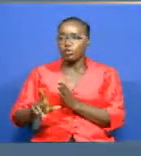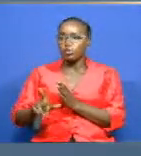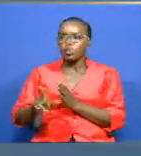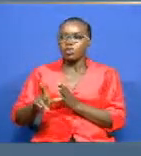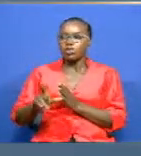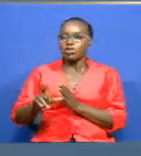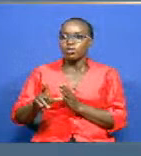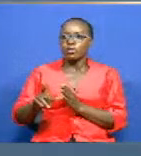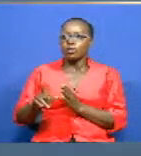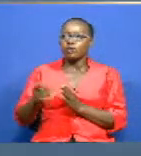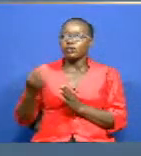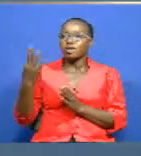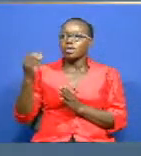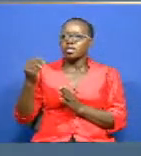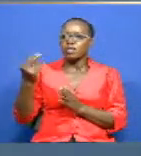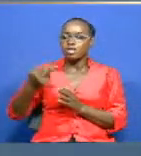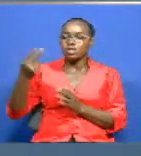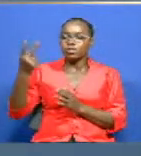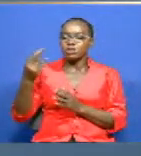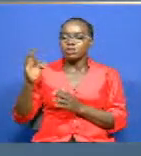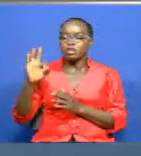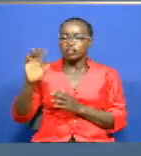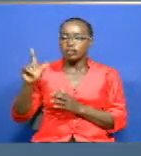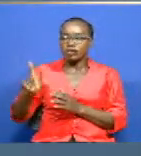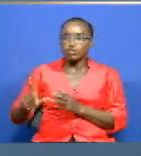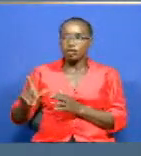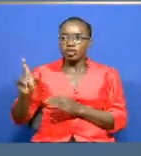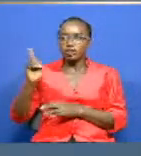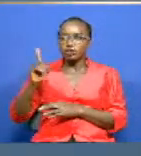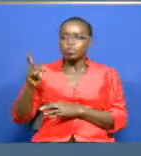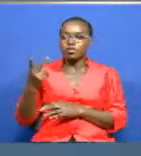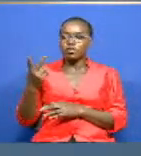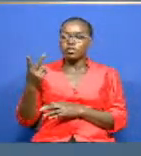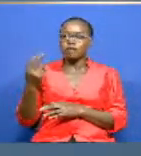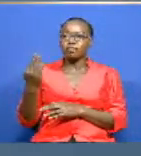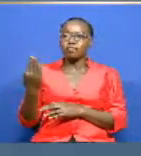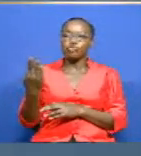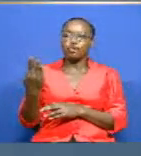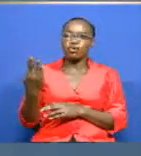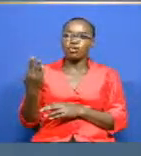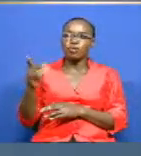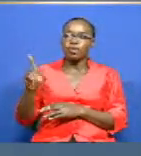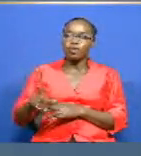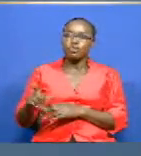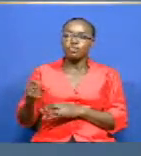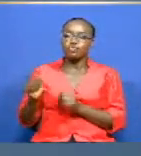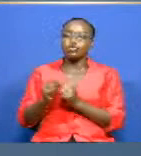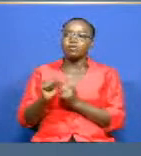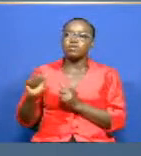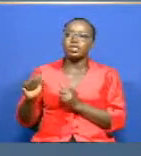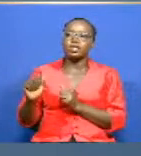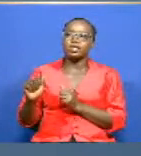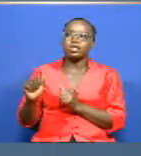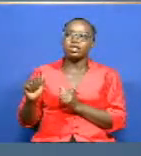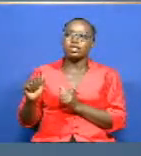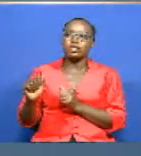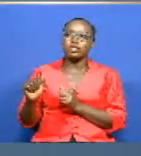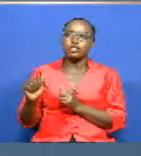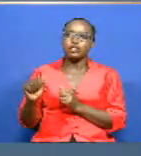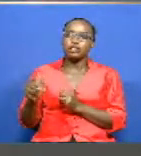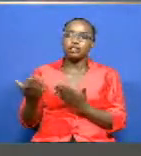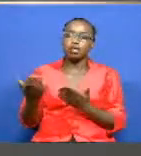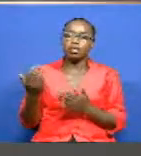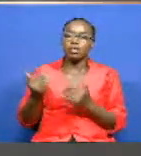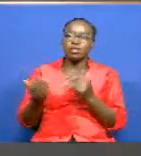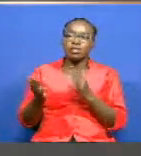Marsabit, highs of 30, lows of 23, and the capital city, highs of 24 and lows of 15. That wraps up